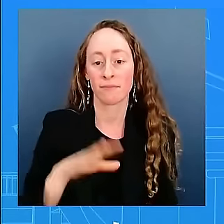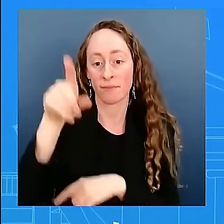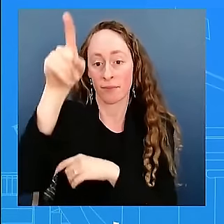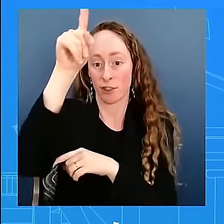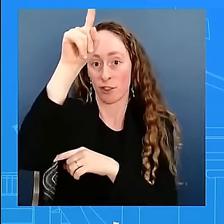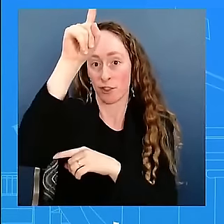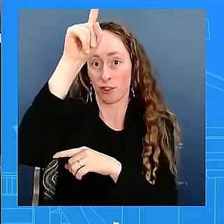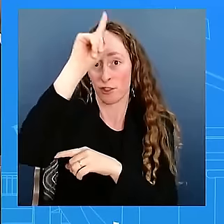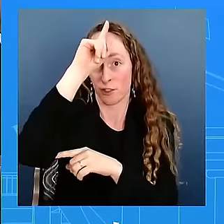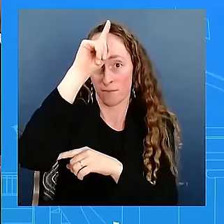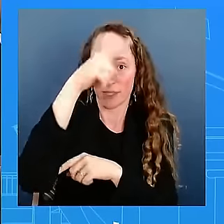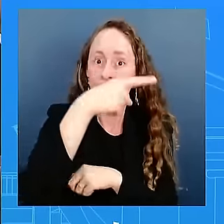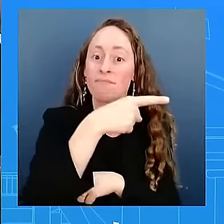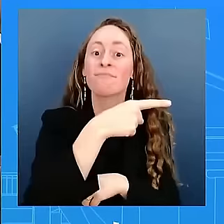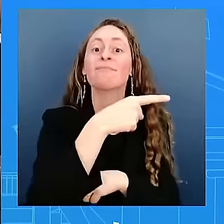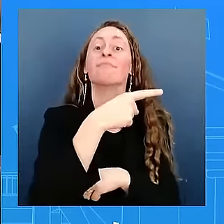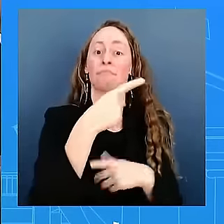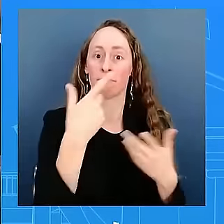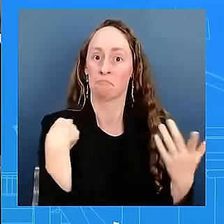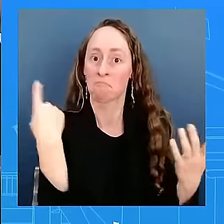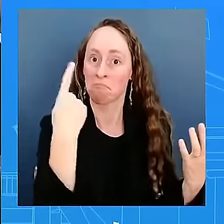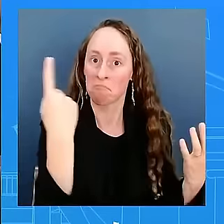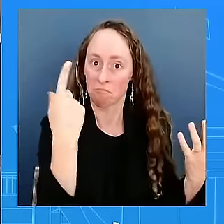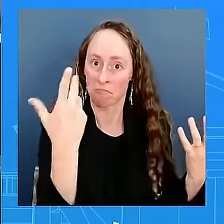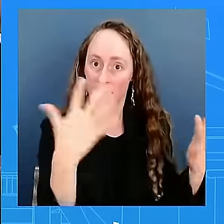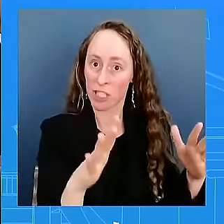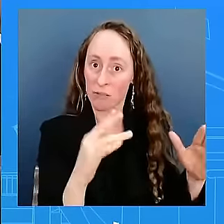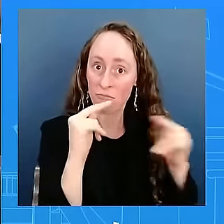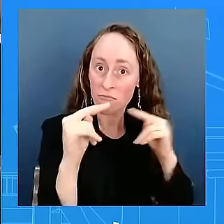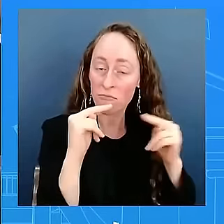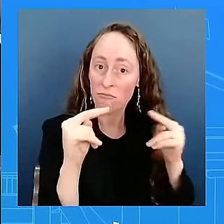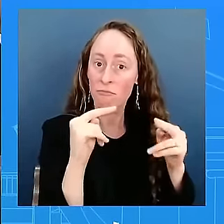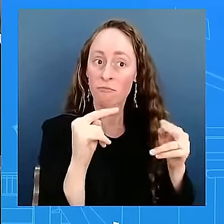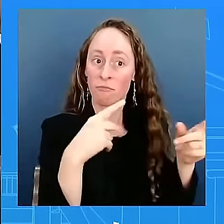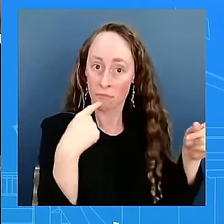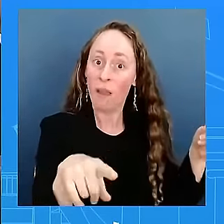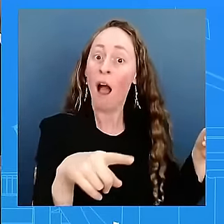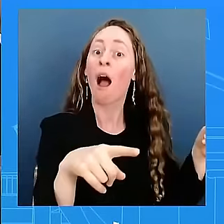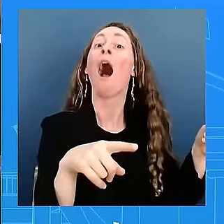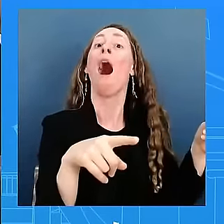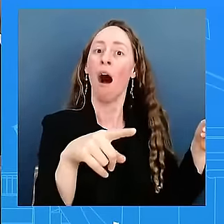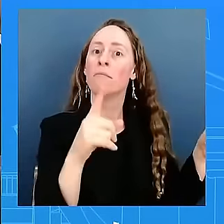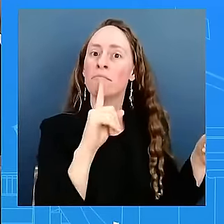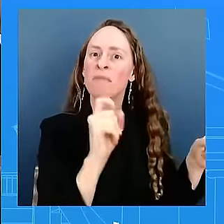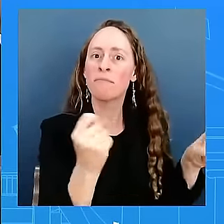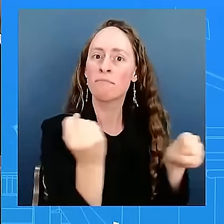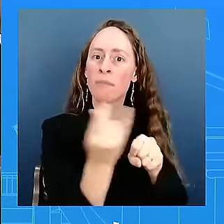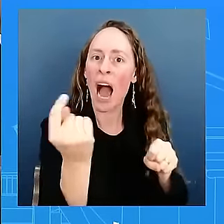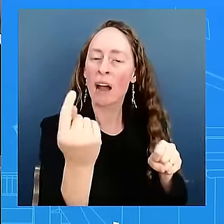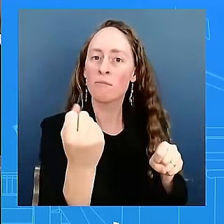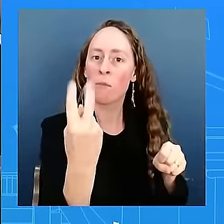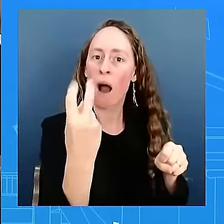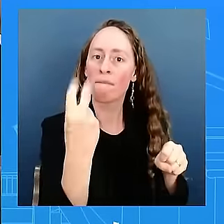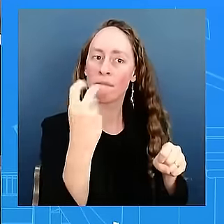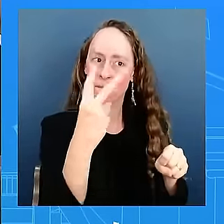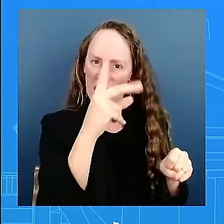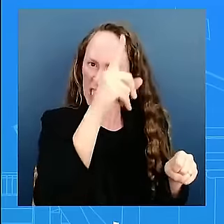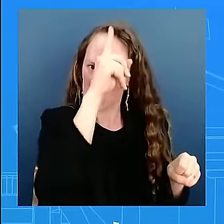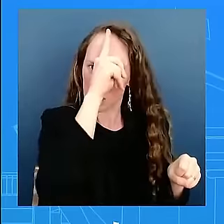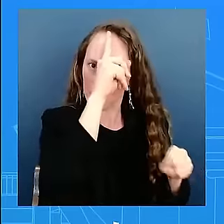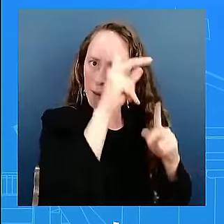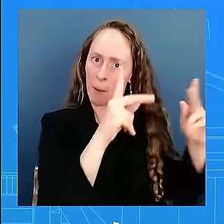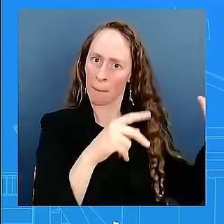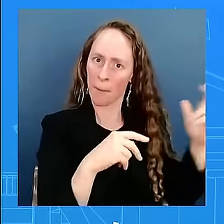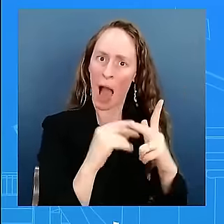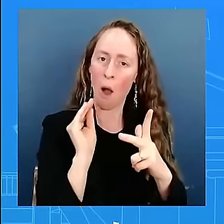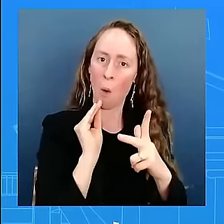and was this two negotiations that merged, or did this generate out of the U.S. talking about the U.S. Prisoners? Look, I think we've laid